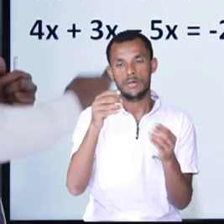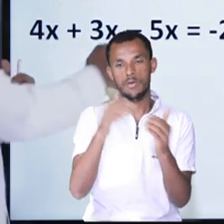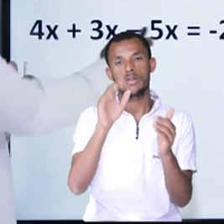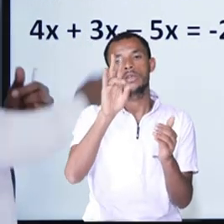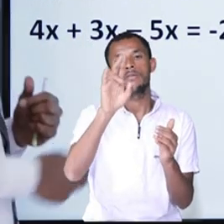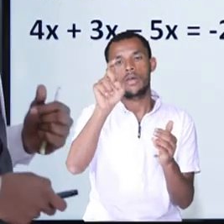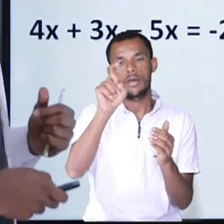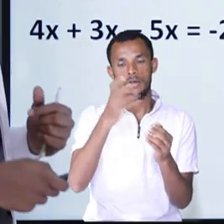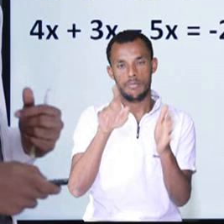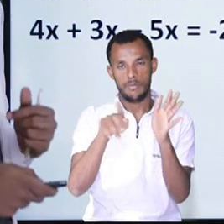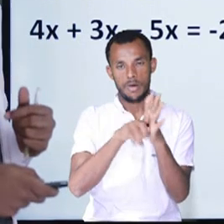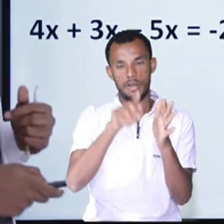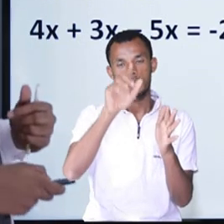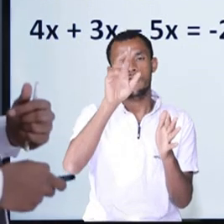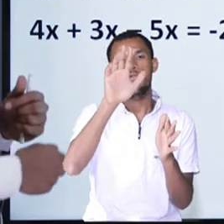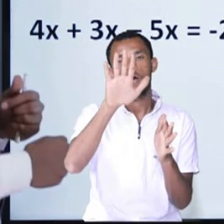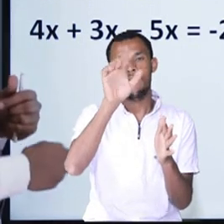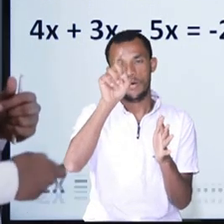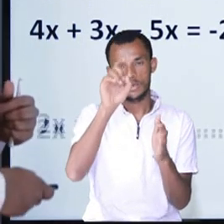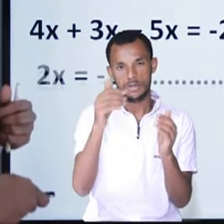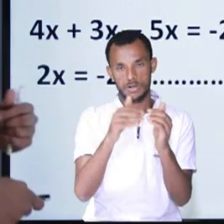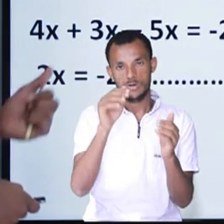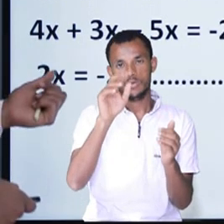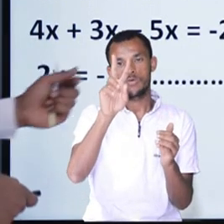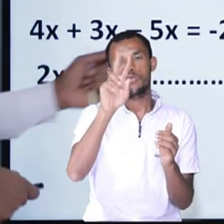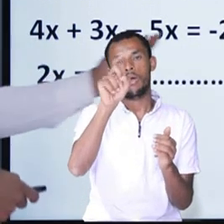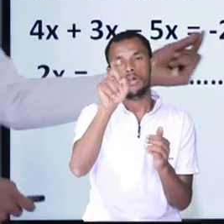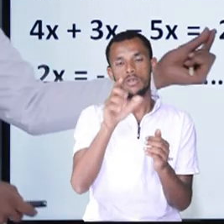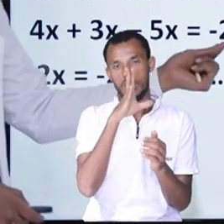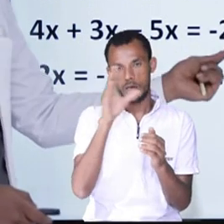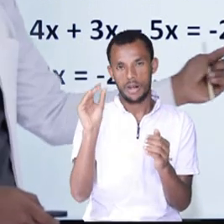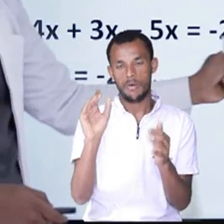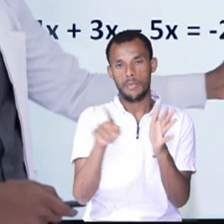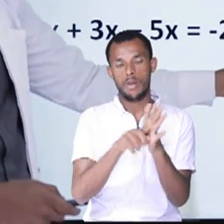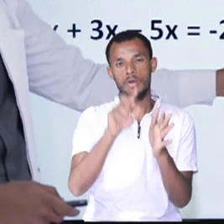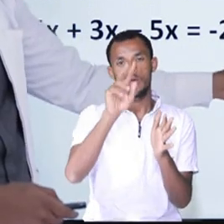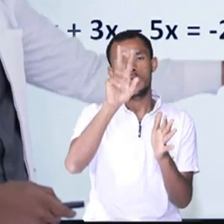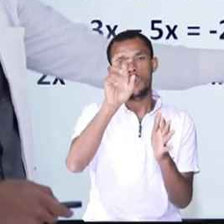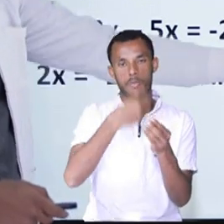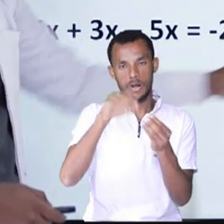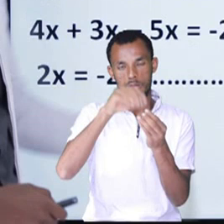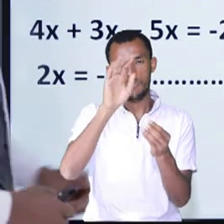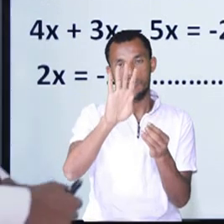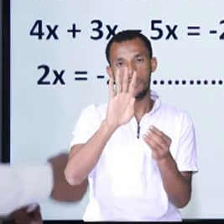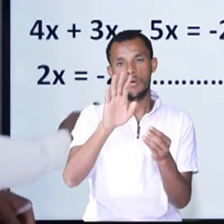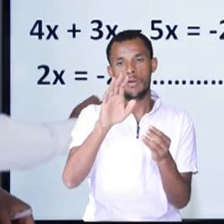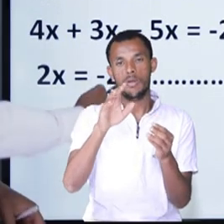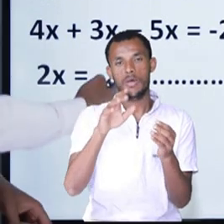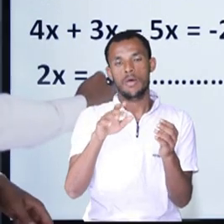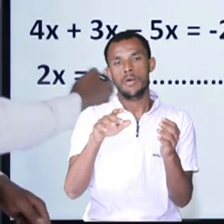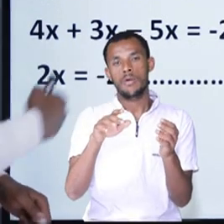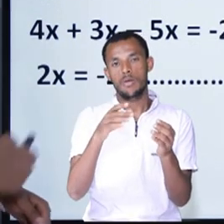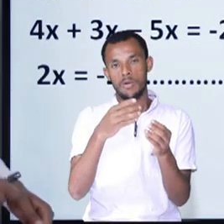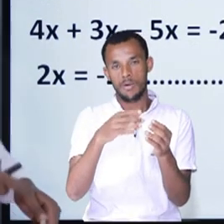7x, 7x minus 5x is 2x, and minus 20 plus 4 minus 6